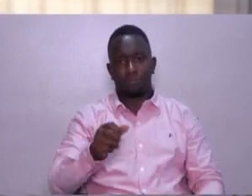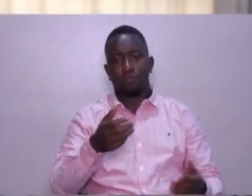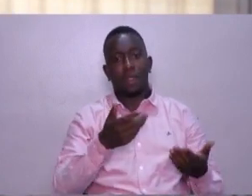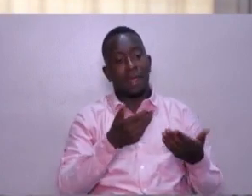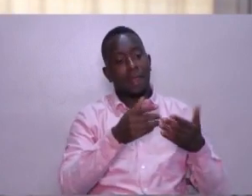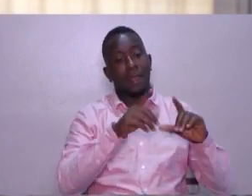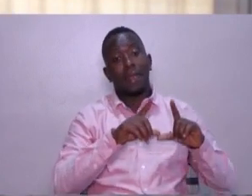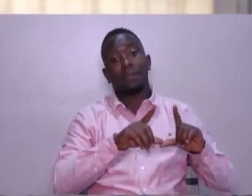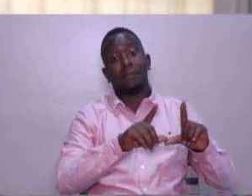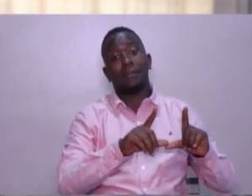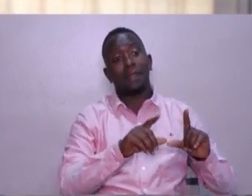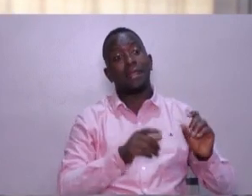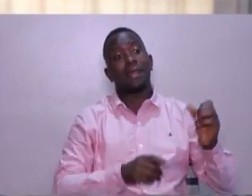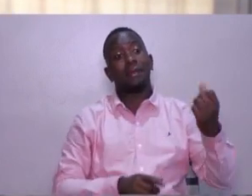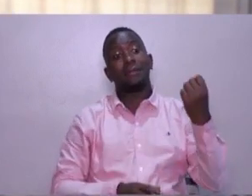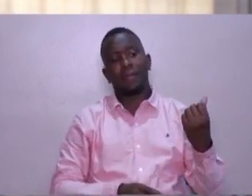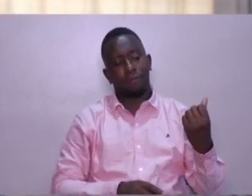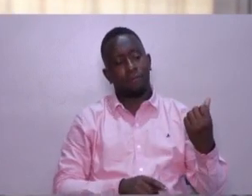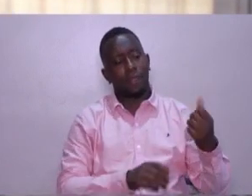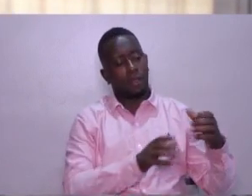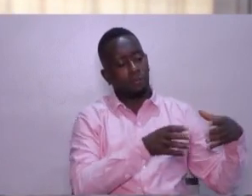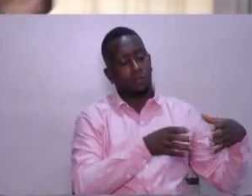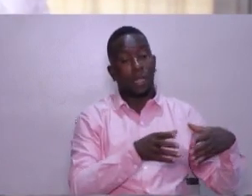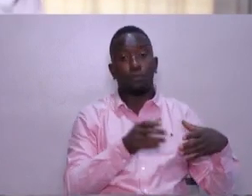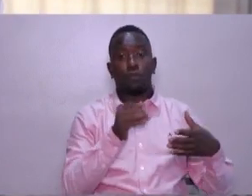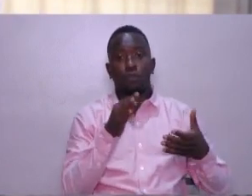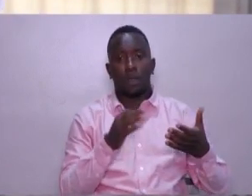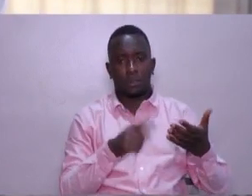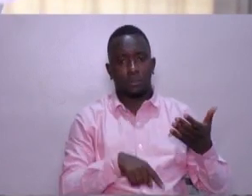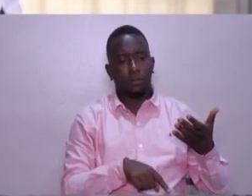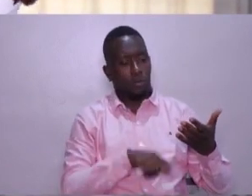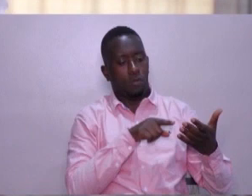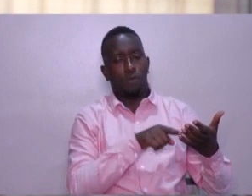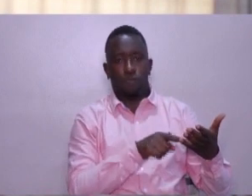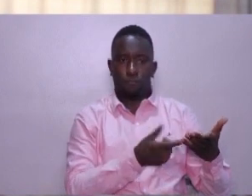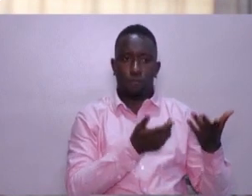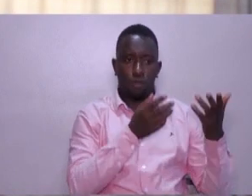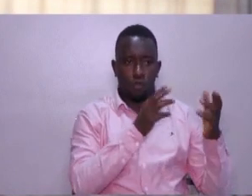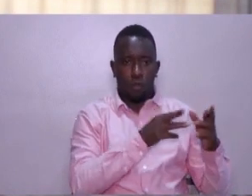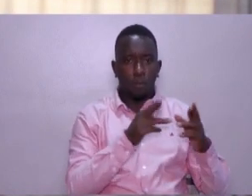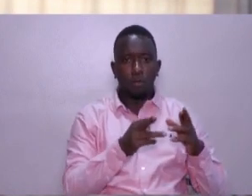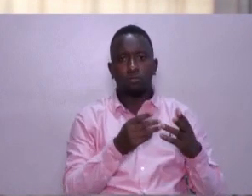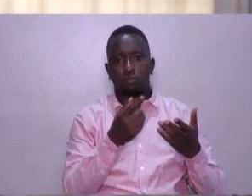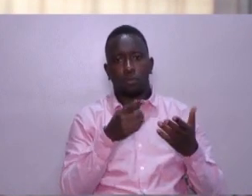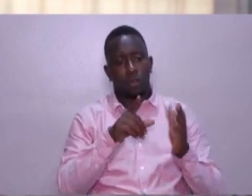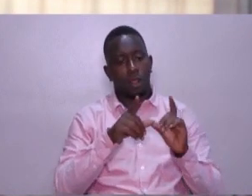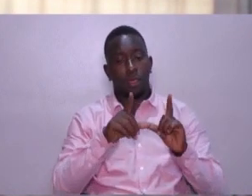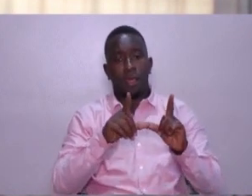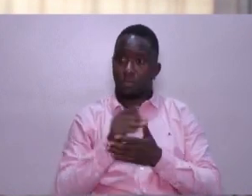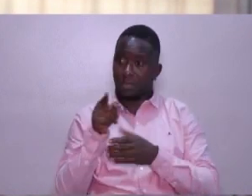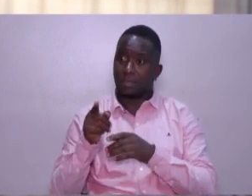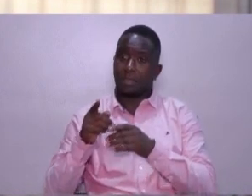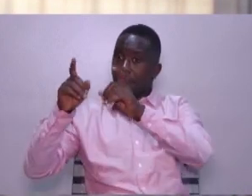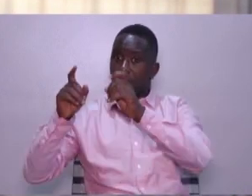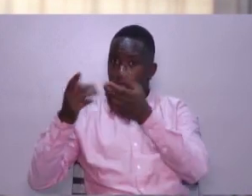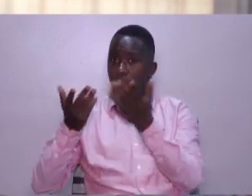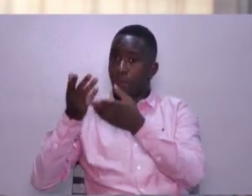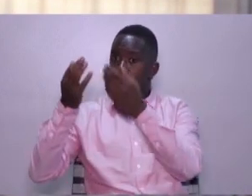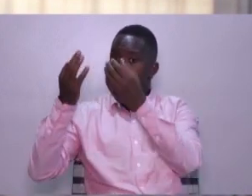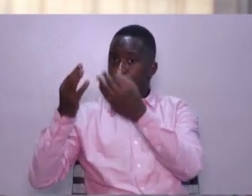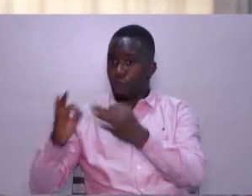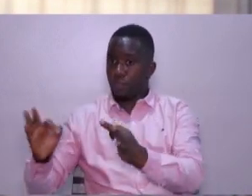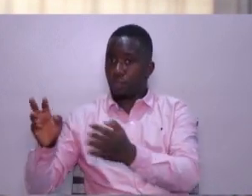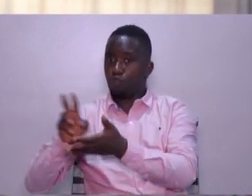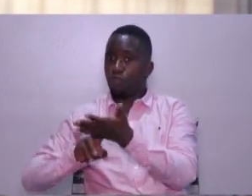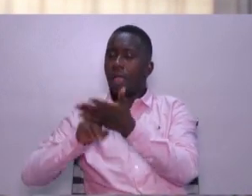are six. There are six types of Creative Commons licenses, and one of them that although the image may be free for you to use, you must